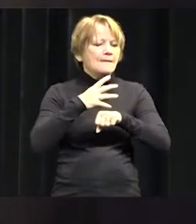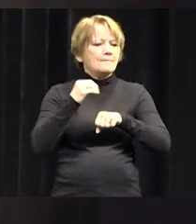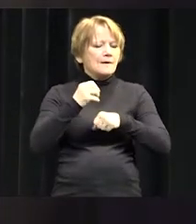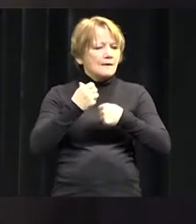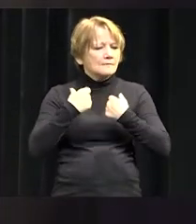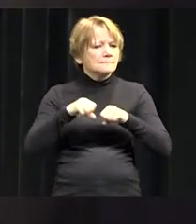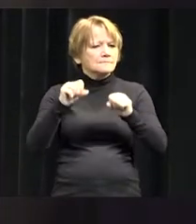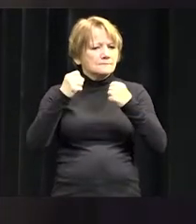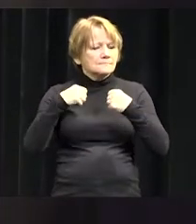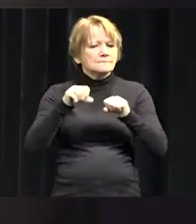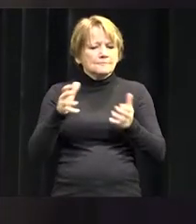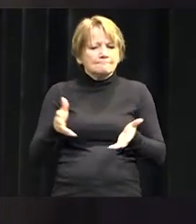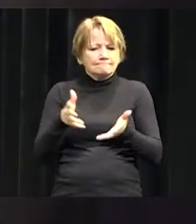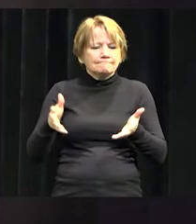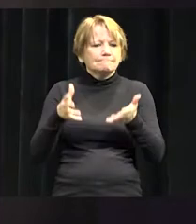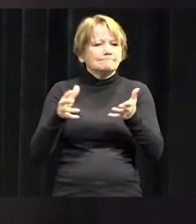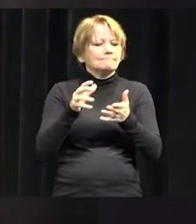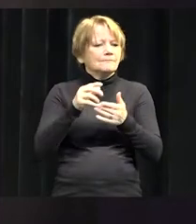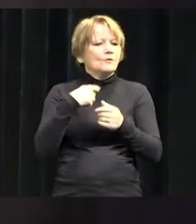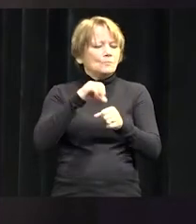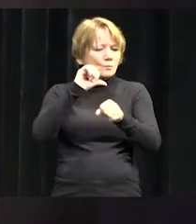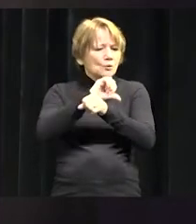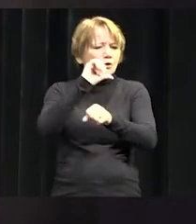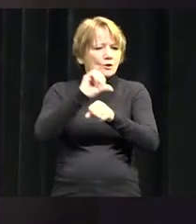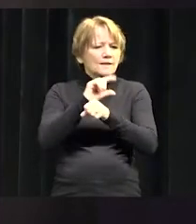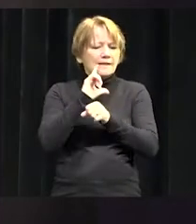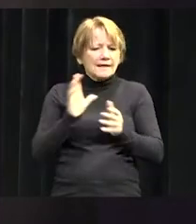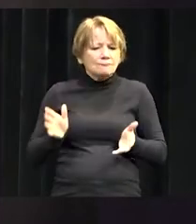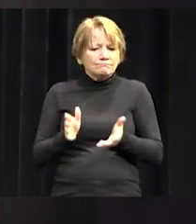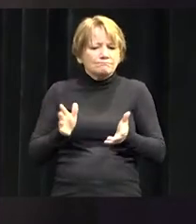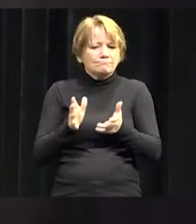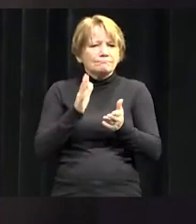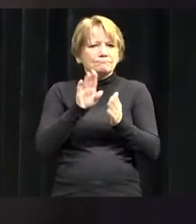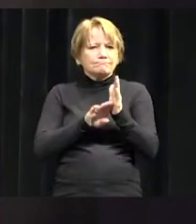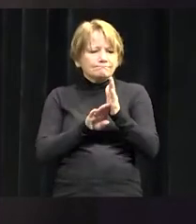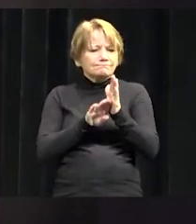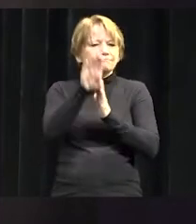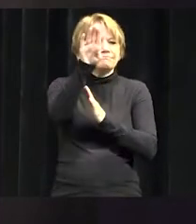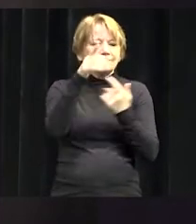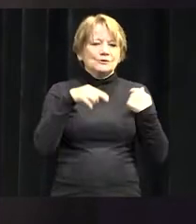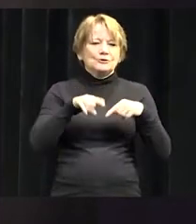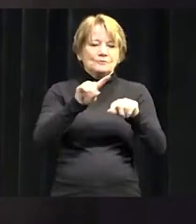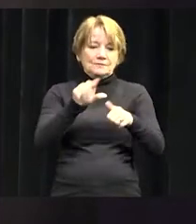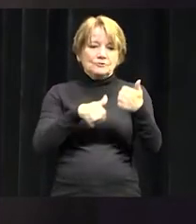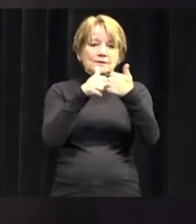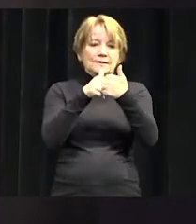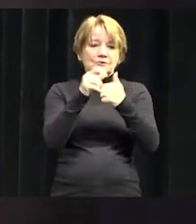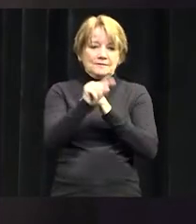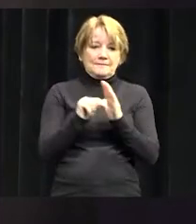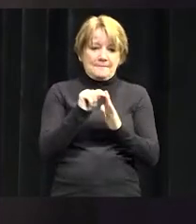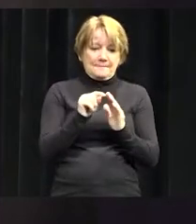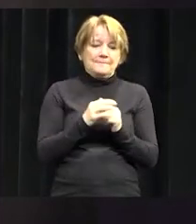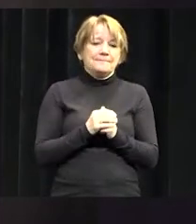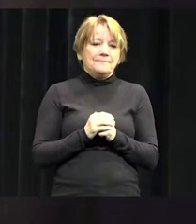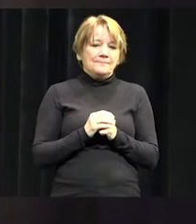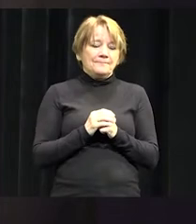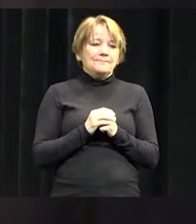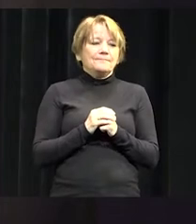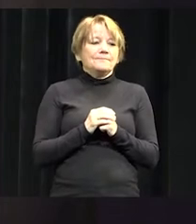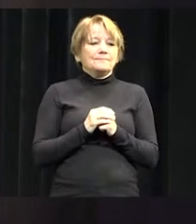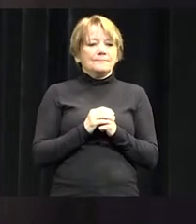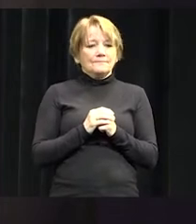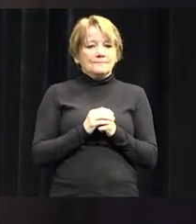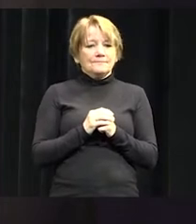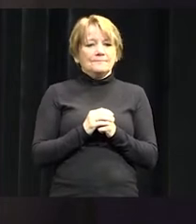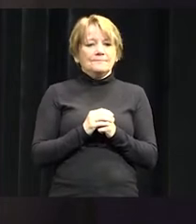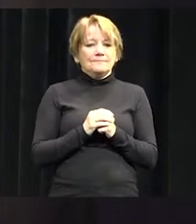i want all of you to know that you are important powerful and can change the world